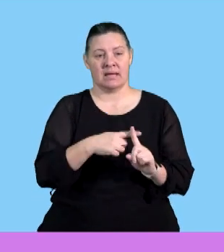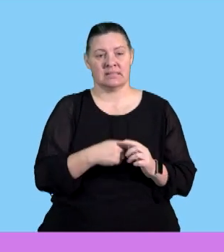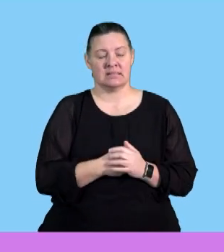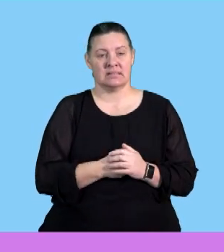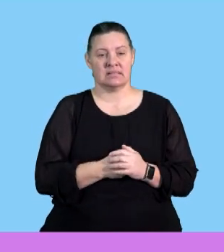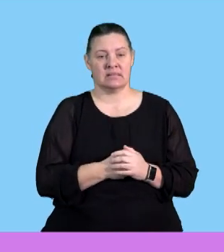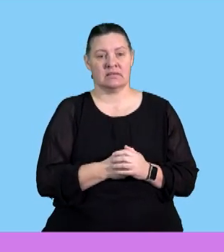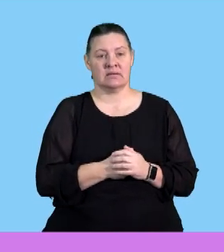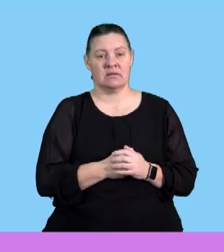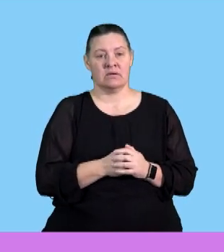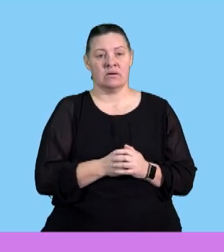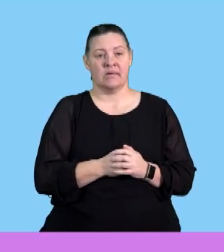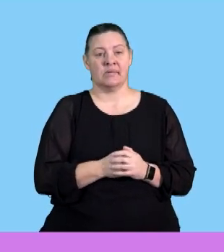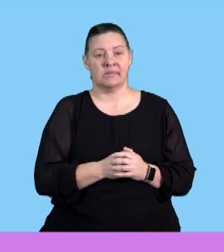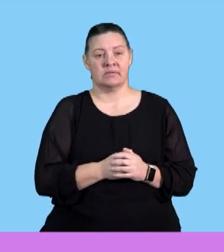plus